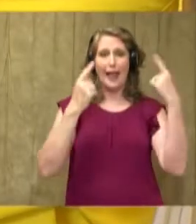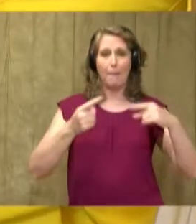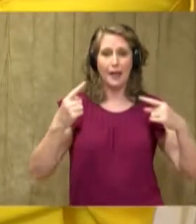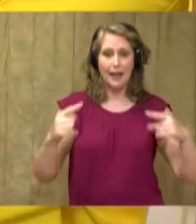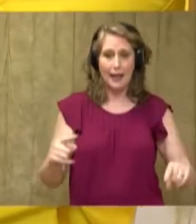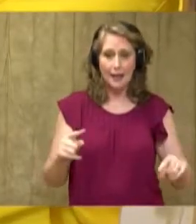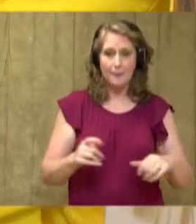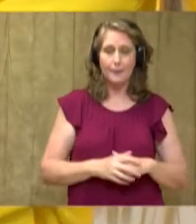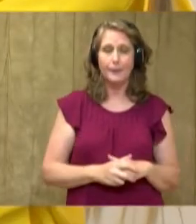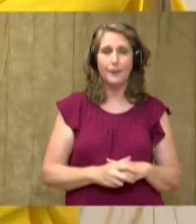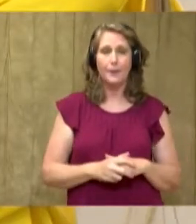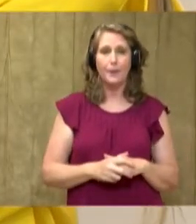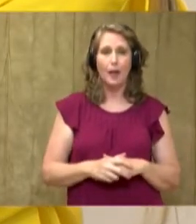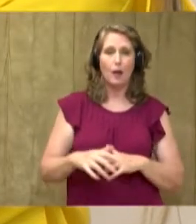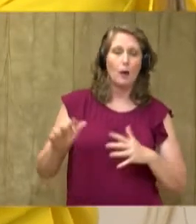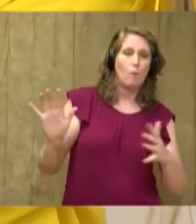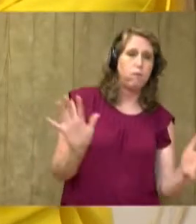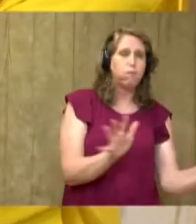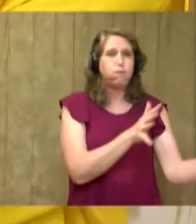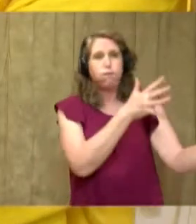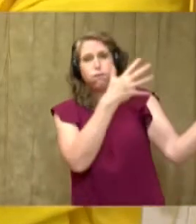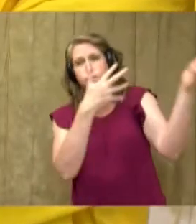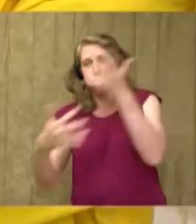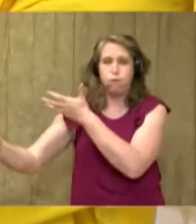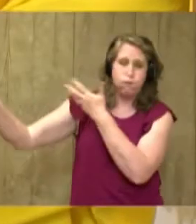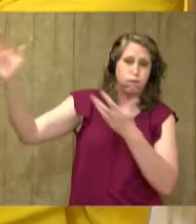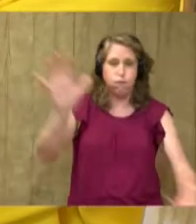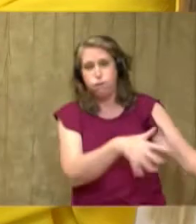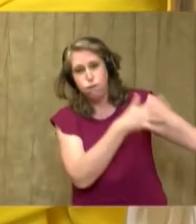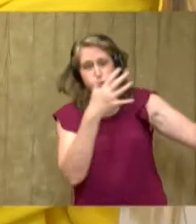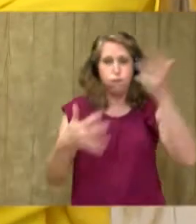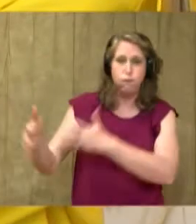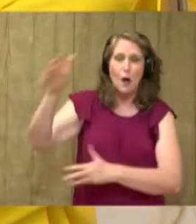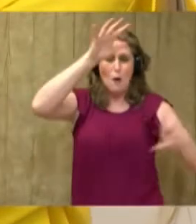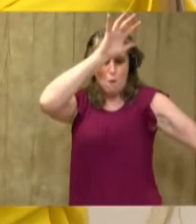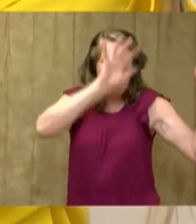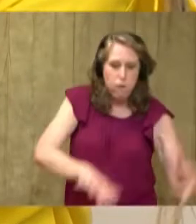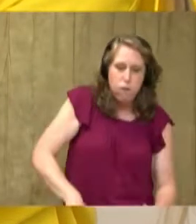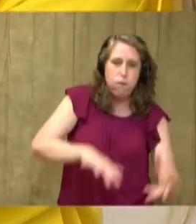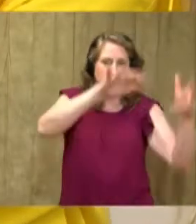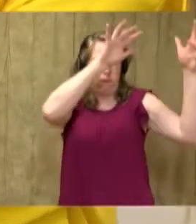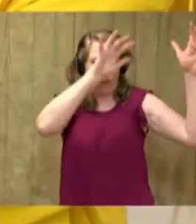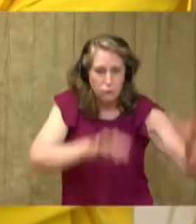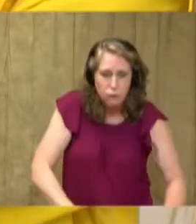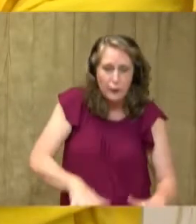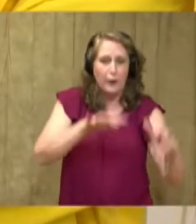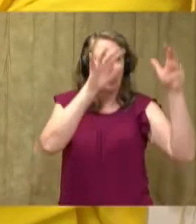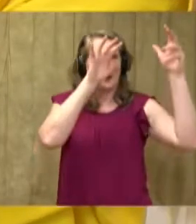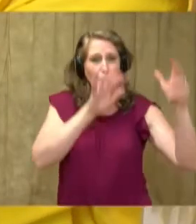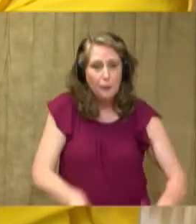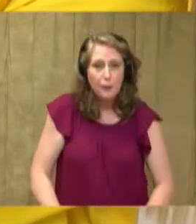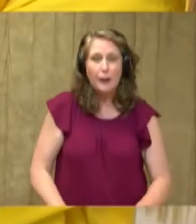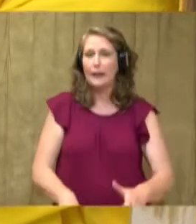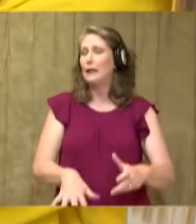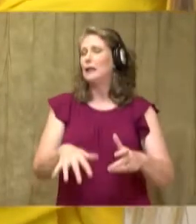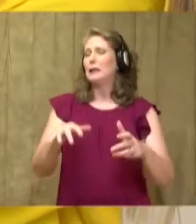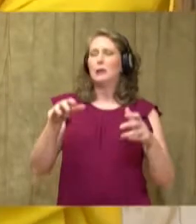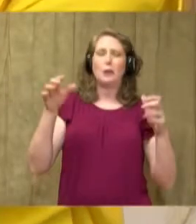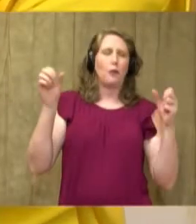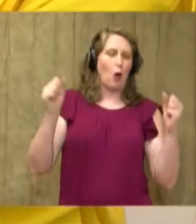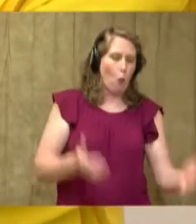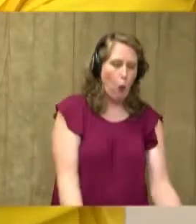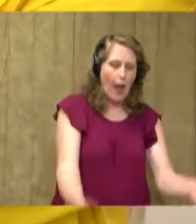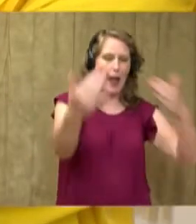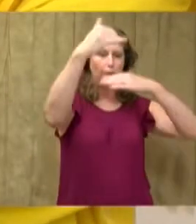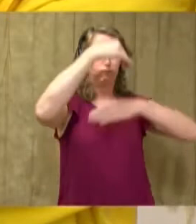right. The winds are howling. The rain is pouring down. Violent